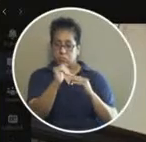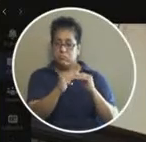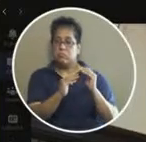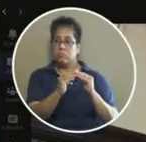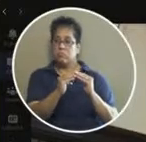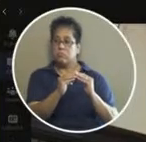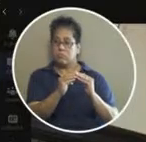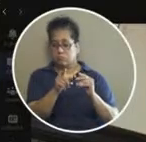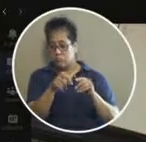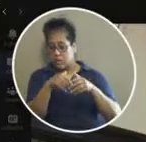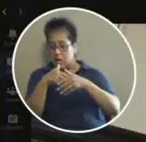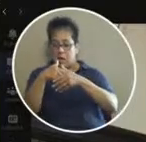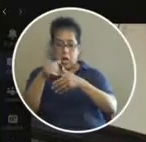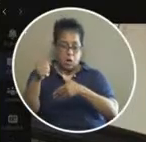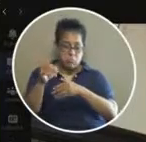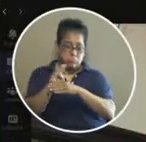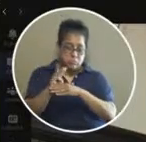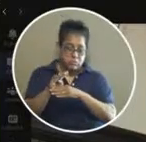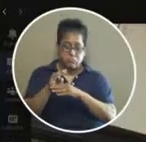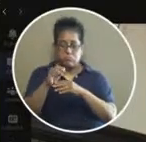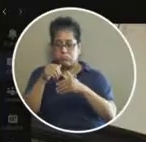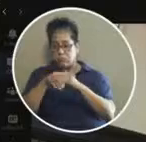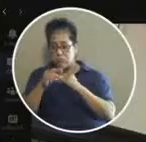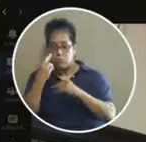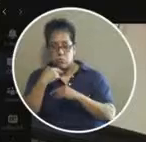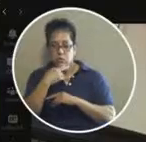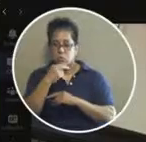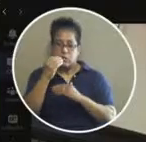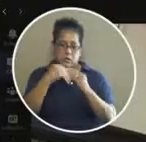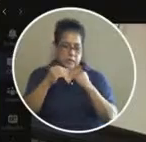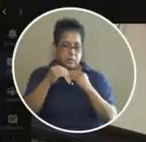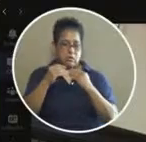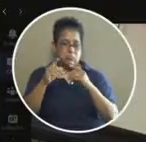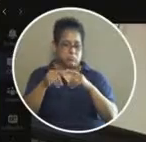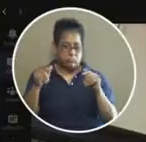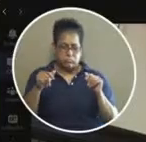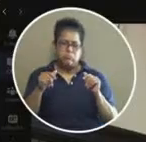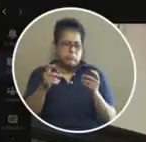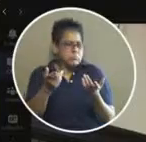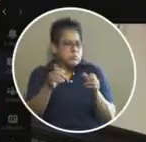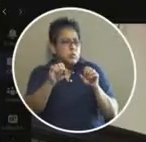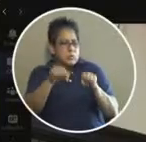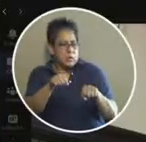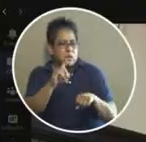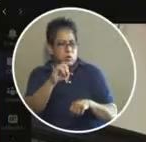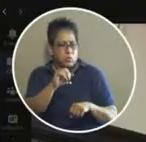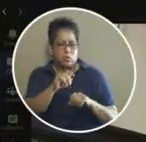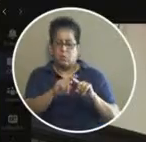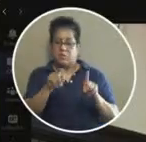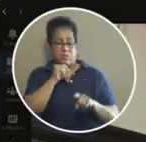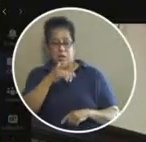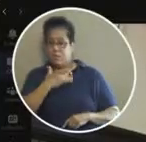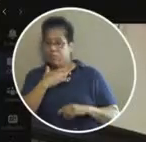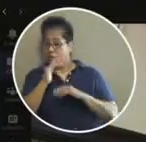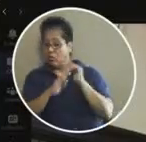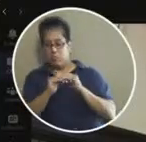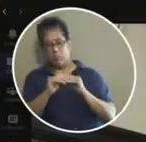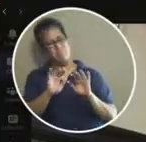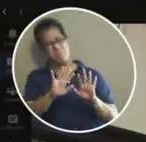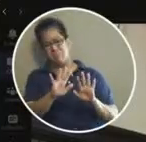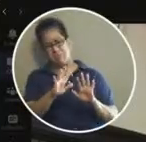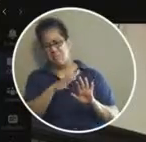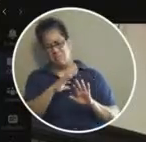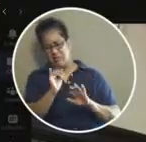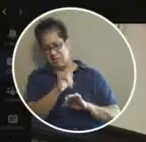in going out to our businesses and our restaurants and those facilities to please do so. But if you're not comfortable, don't do